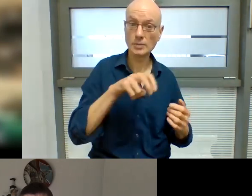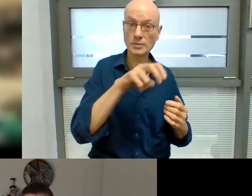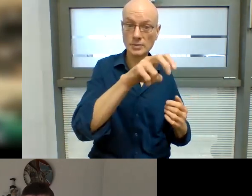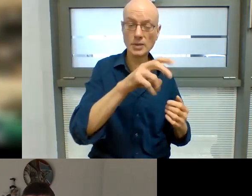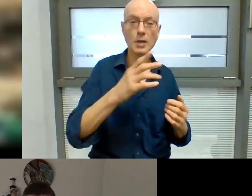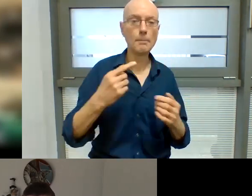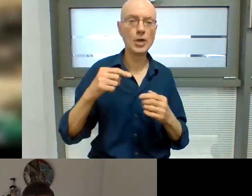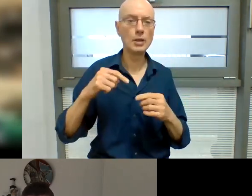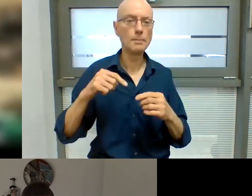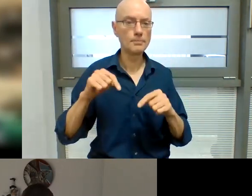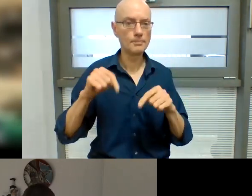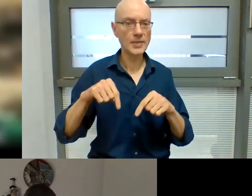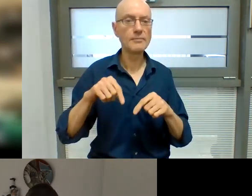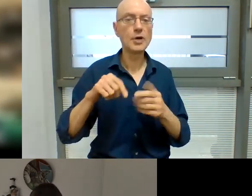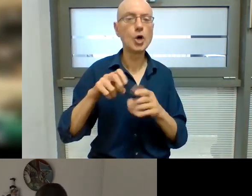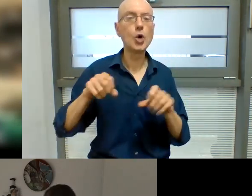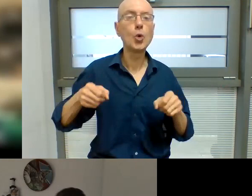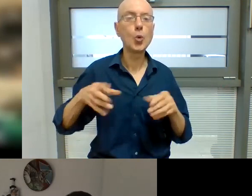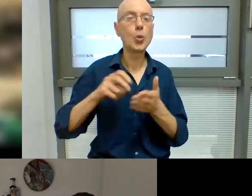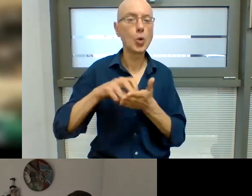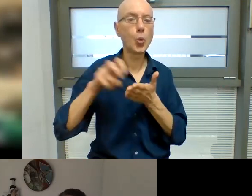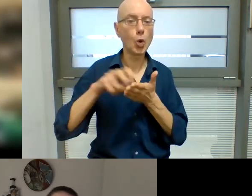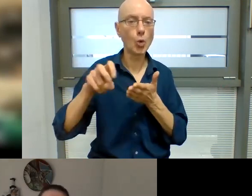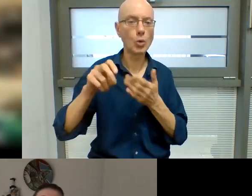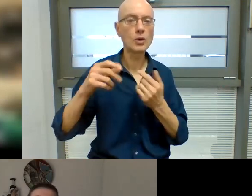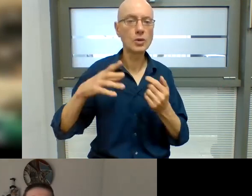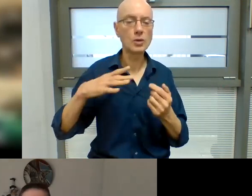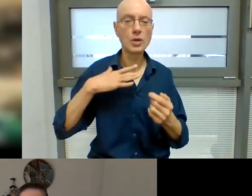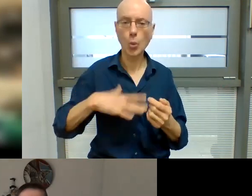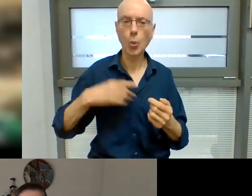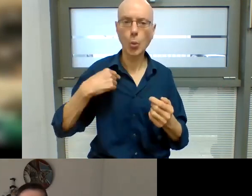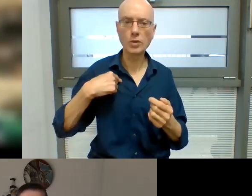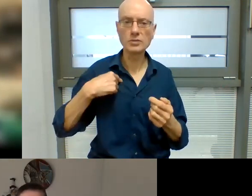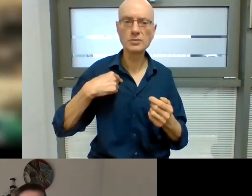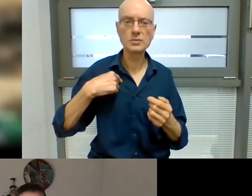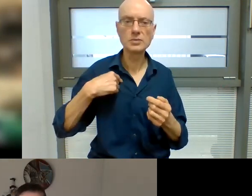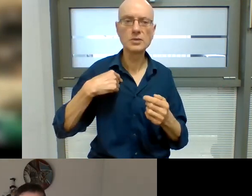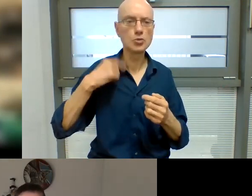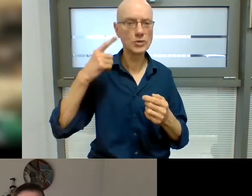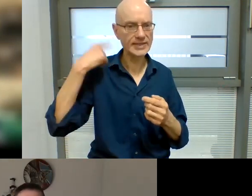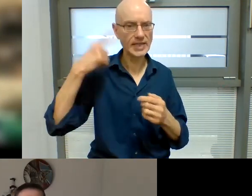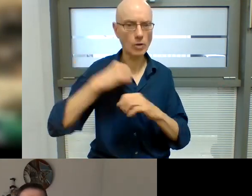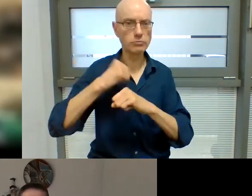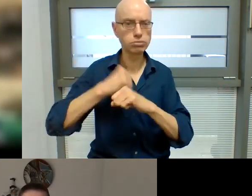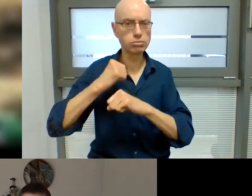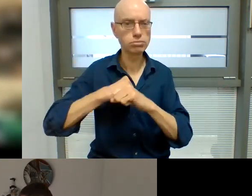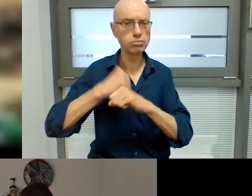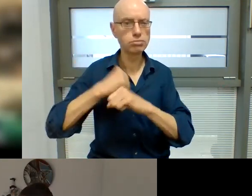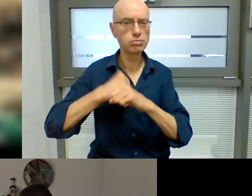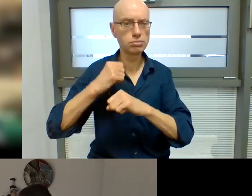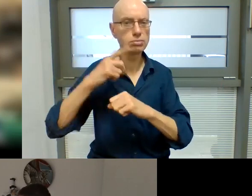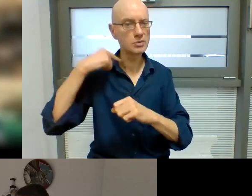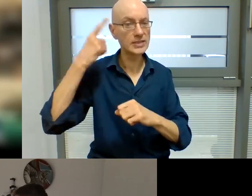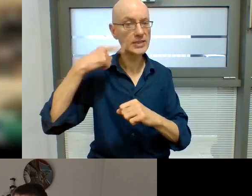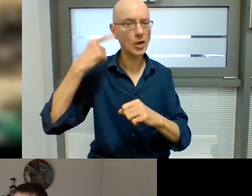but I particularly, for the wheel walk for this, I particularly wanted the sound of the motor. And as